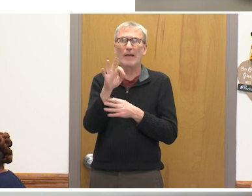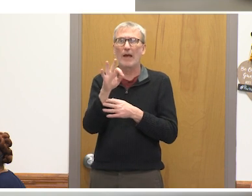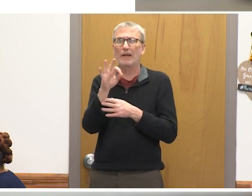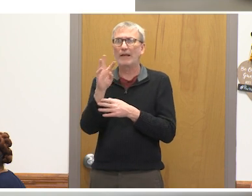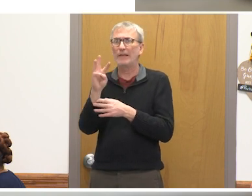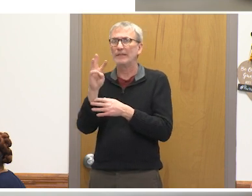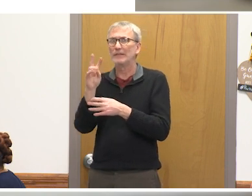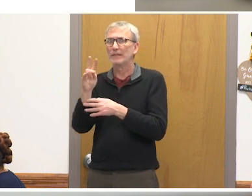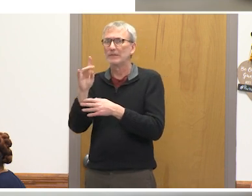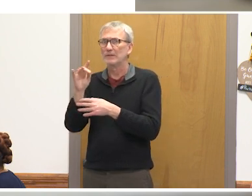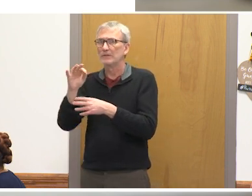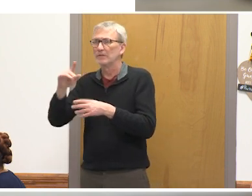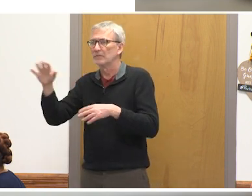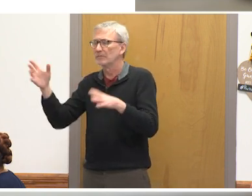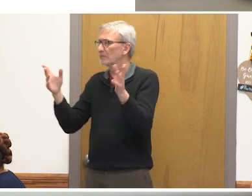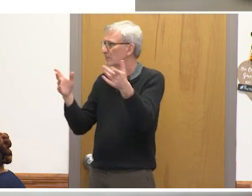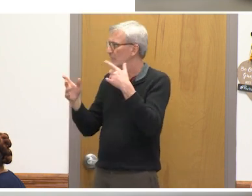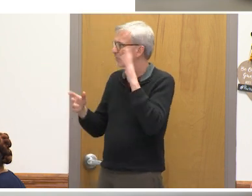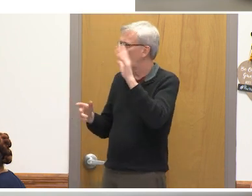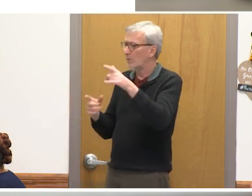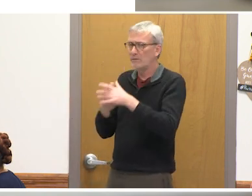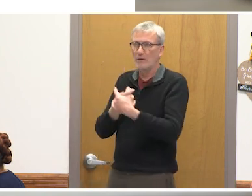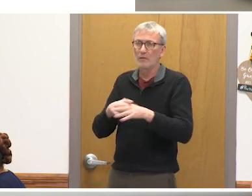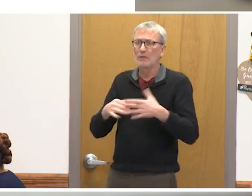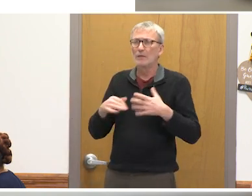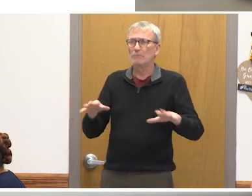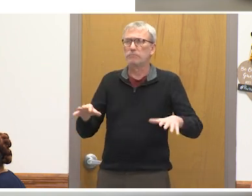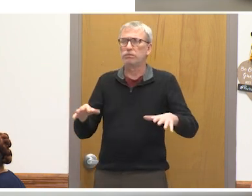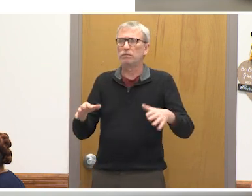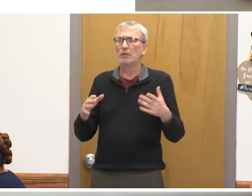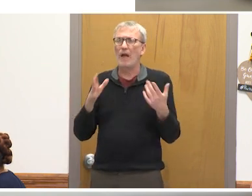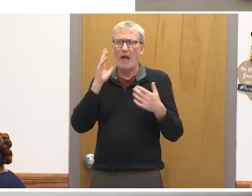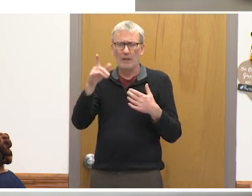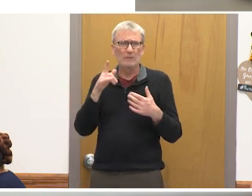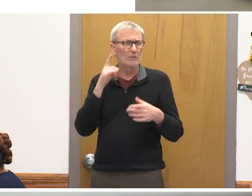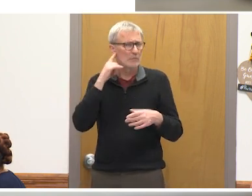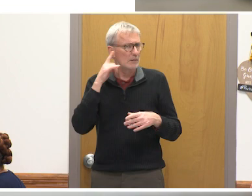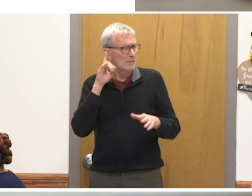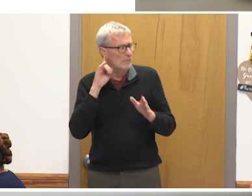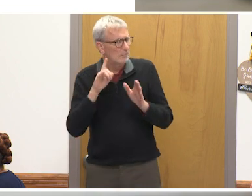audible pedestrian push button that vibrates and also makes an